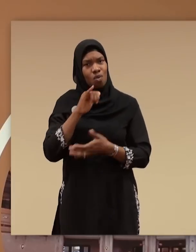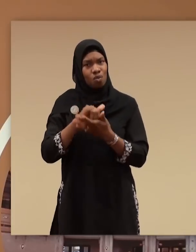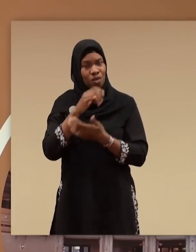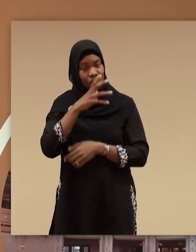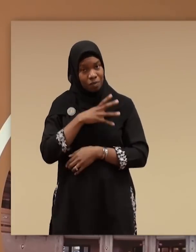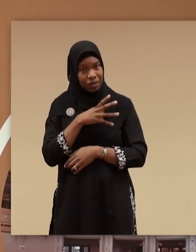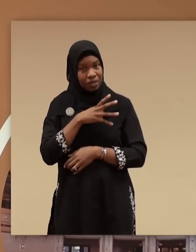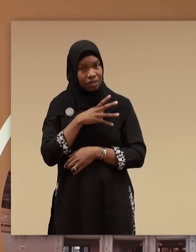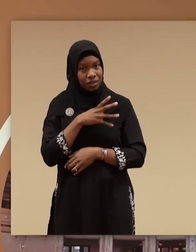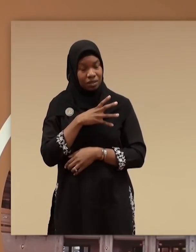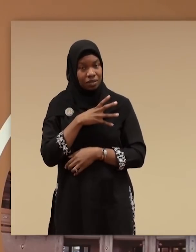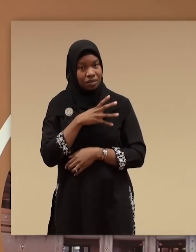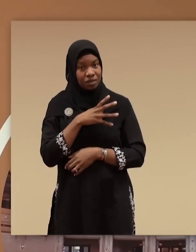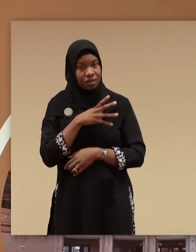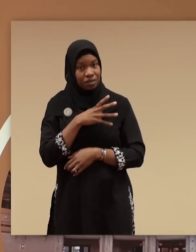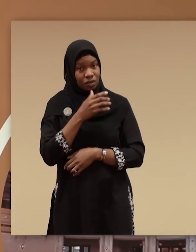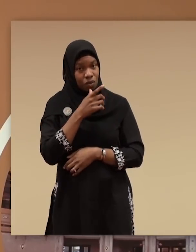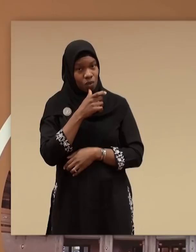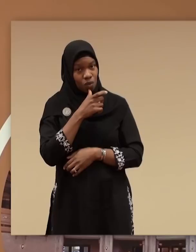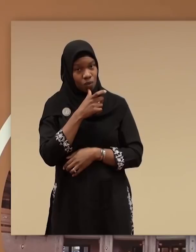tell me?